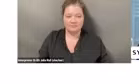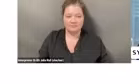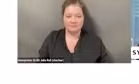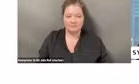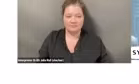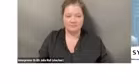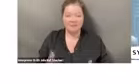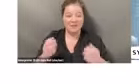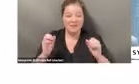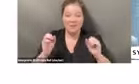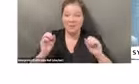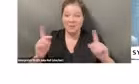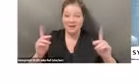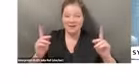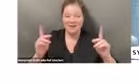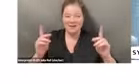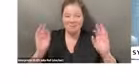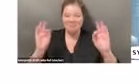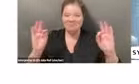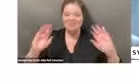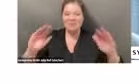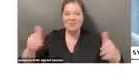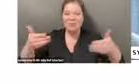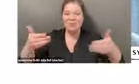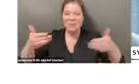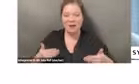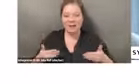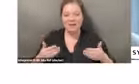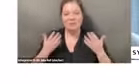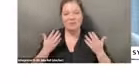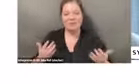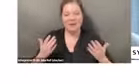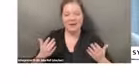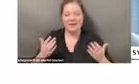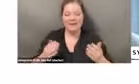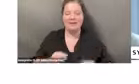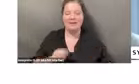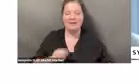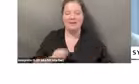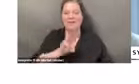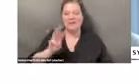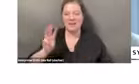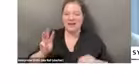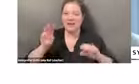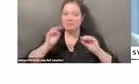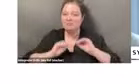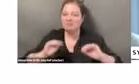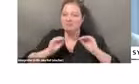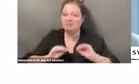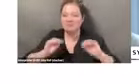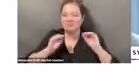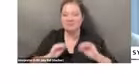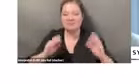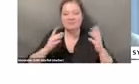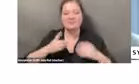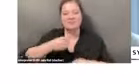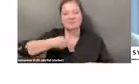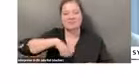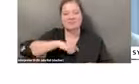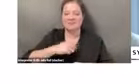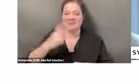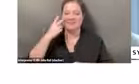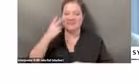Okay, welcome everyone to this webinar where we share the final results of the Users Power the Web Accessibility